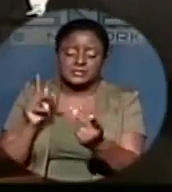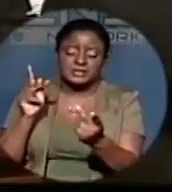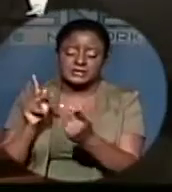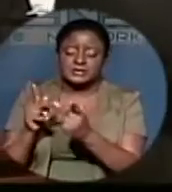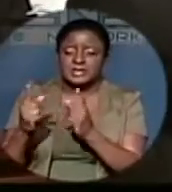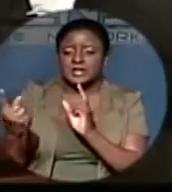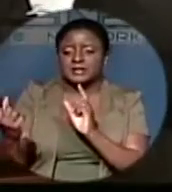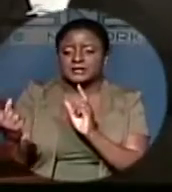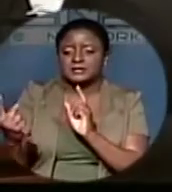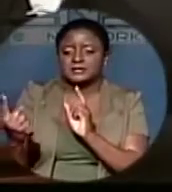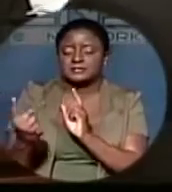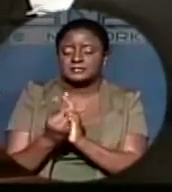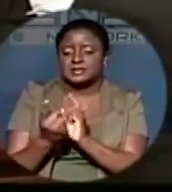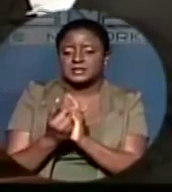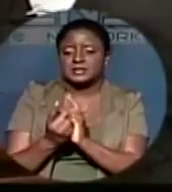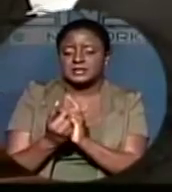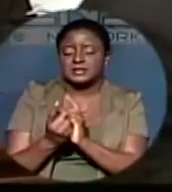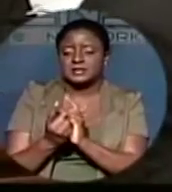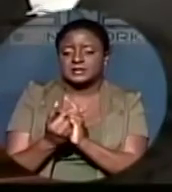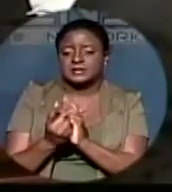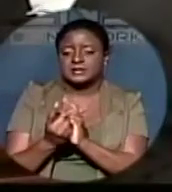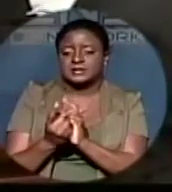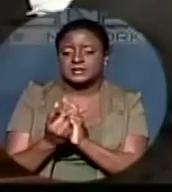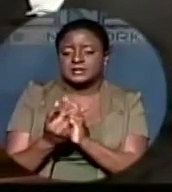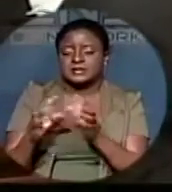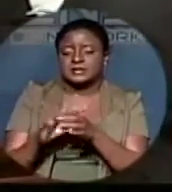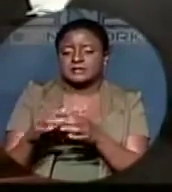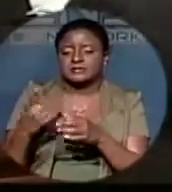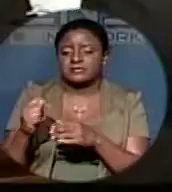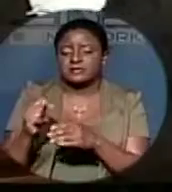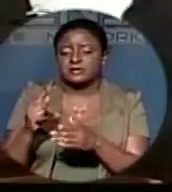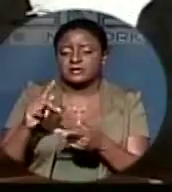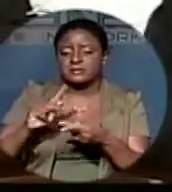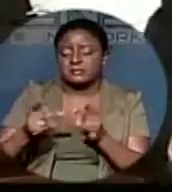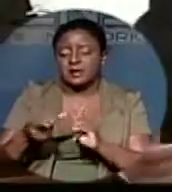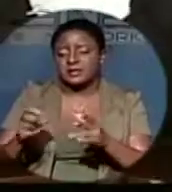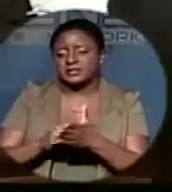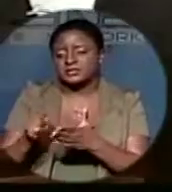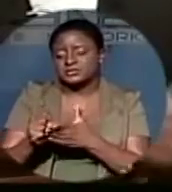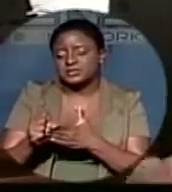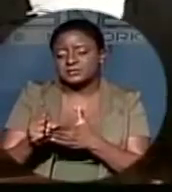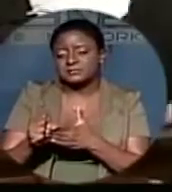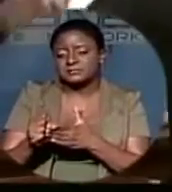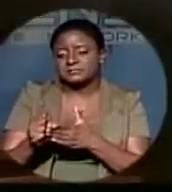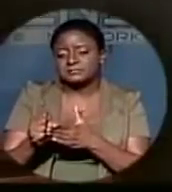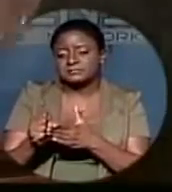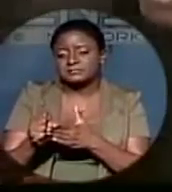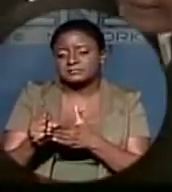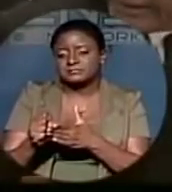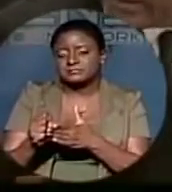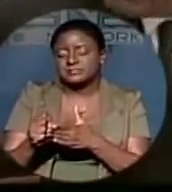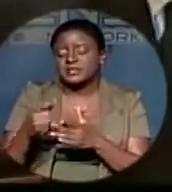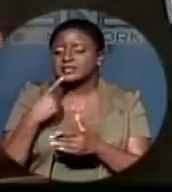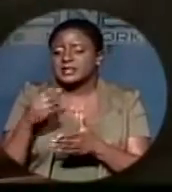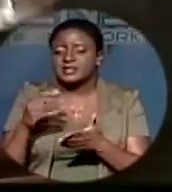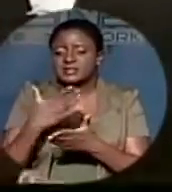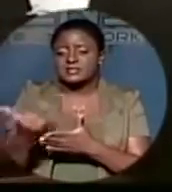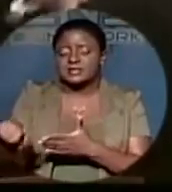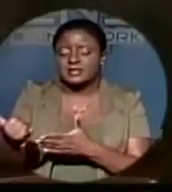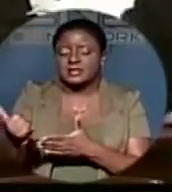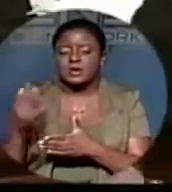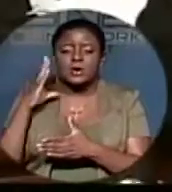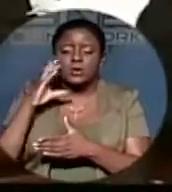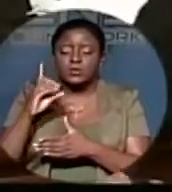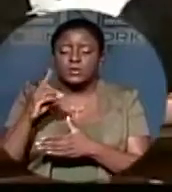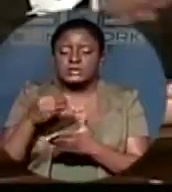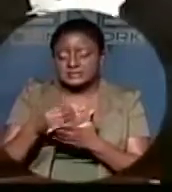venture partnership was that they would spend the money until such time as income was being earned, and then